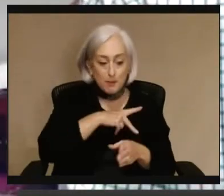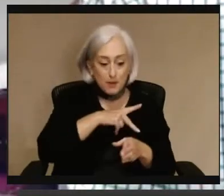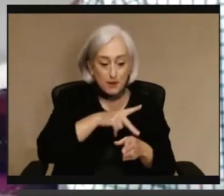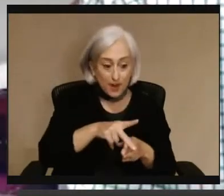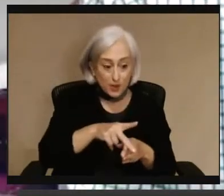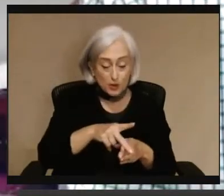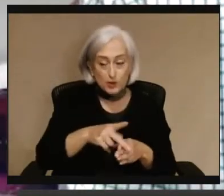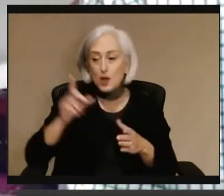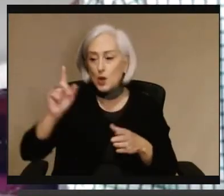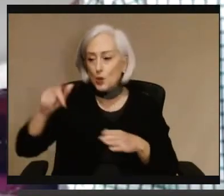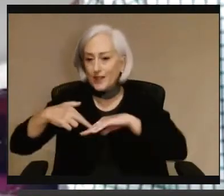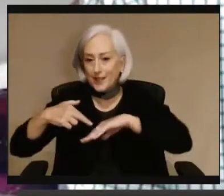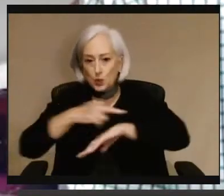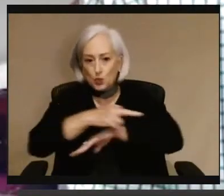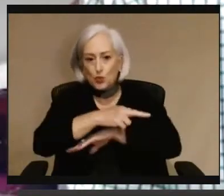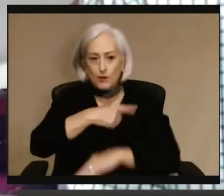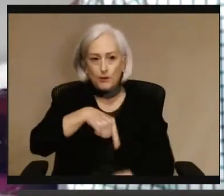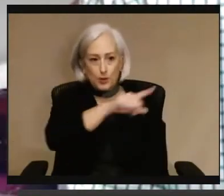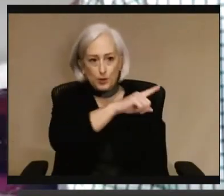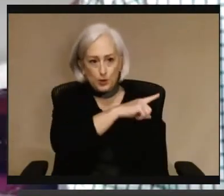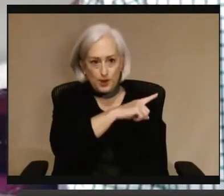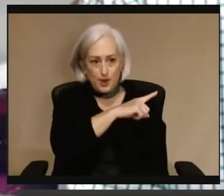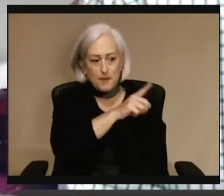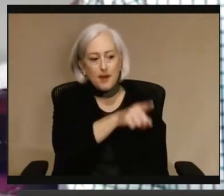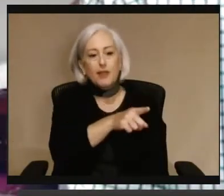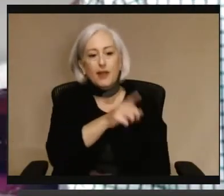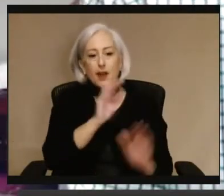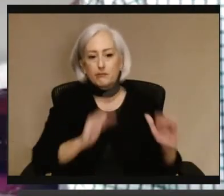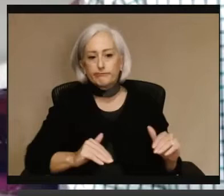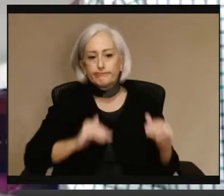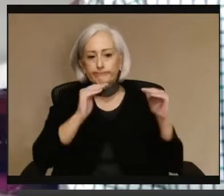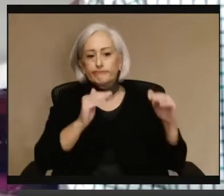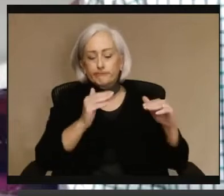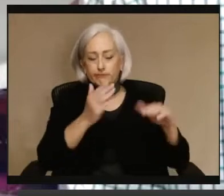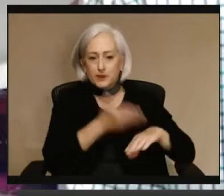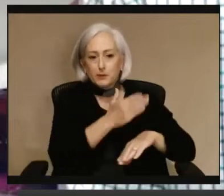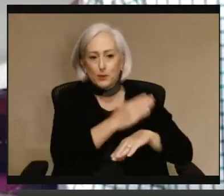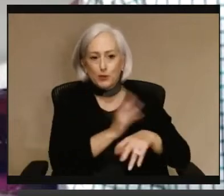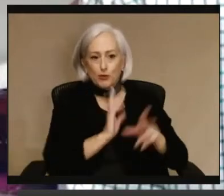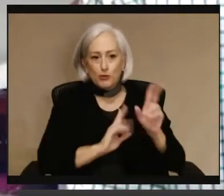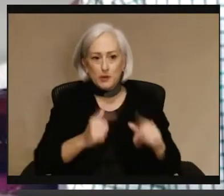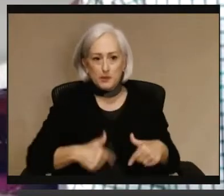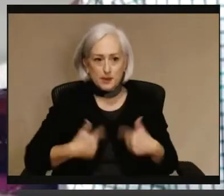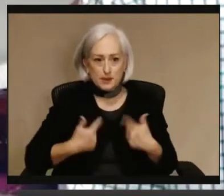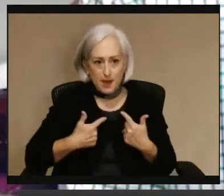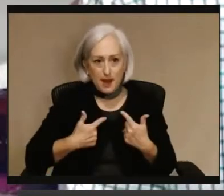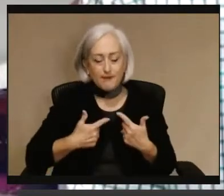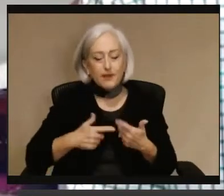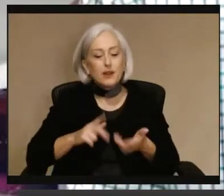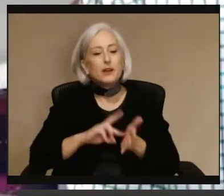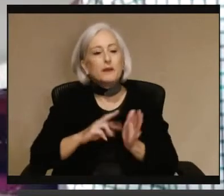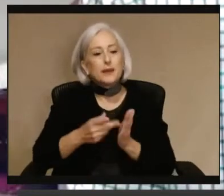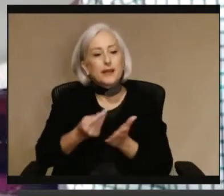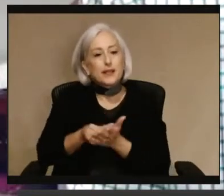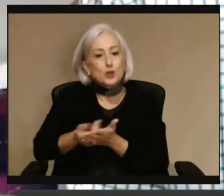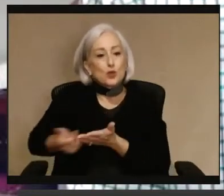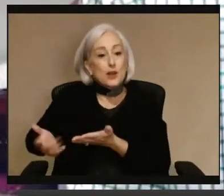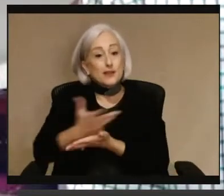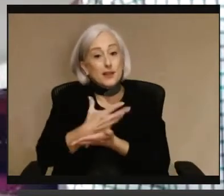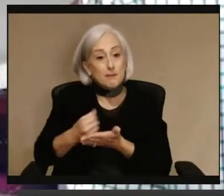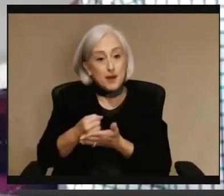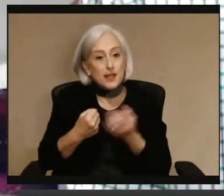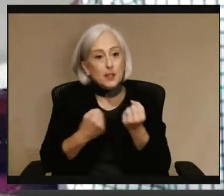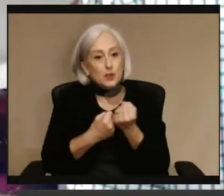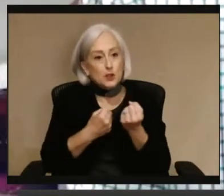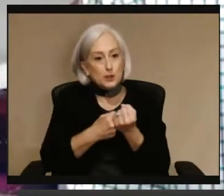are making the difference. And to have been able to hire Dimitri, to raise enough money to support that position